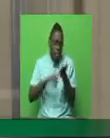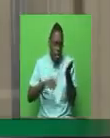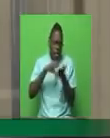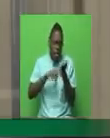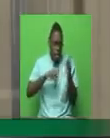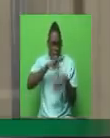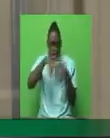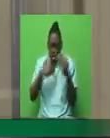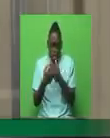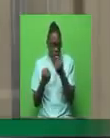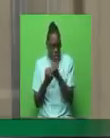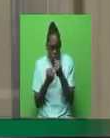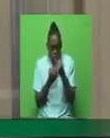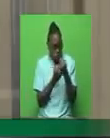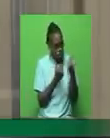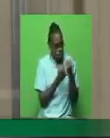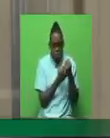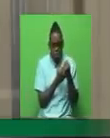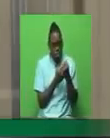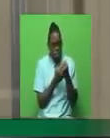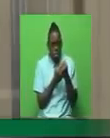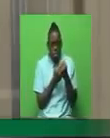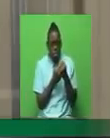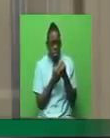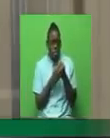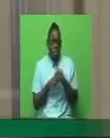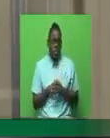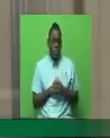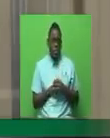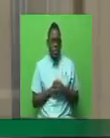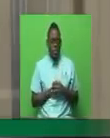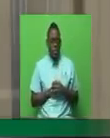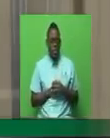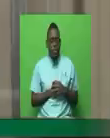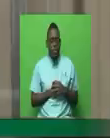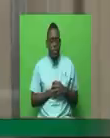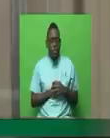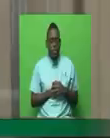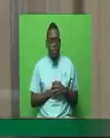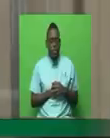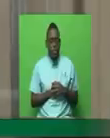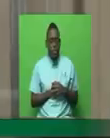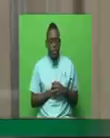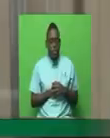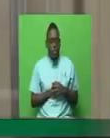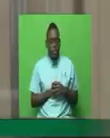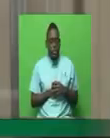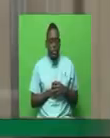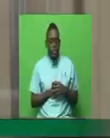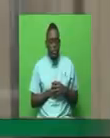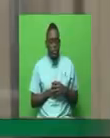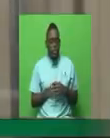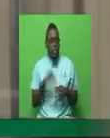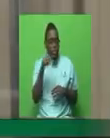to citizens. These subsidies, Madam Speaker, removing subsidies left, right, and center. Madam Speaker, this very said